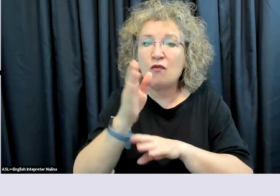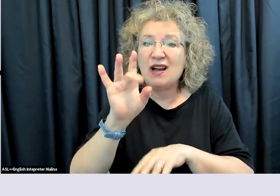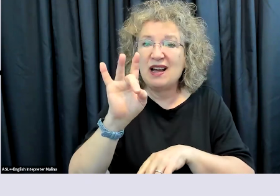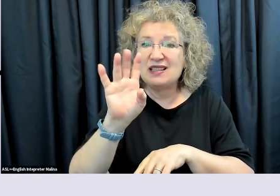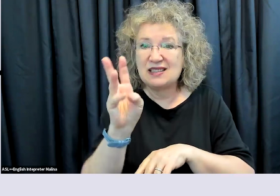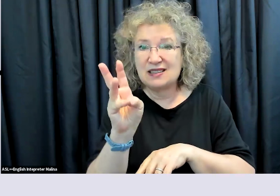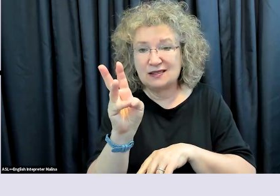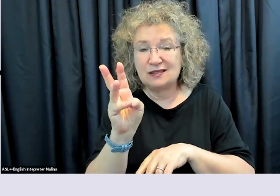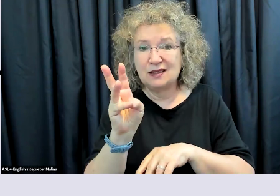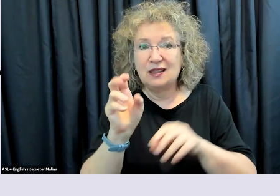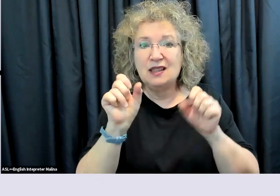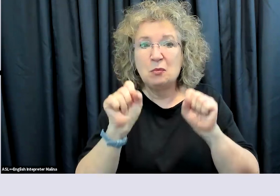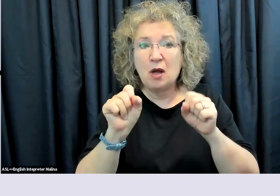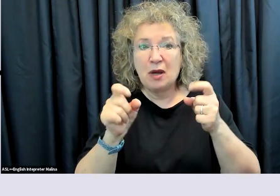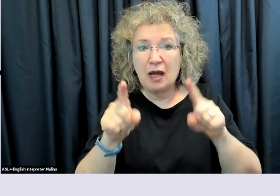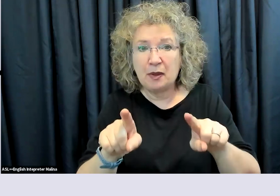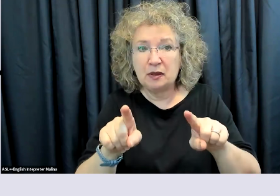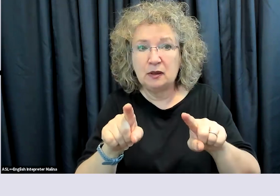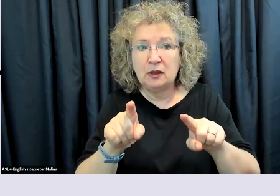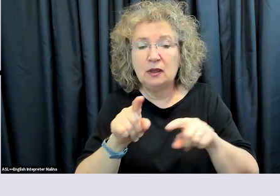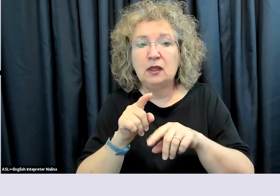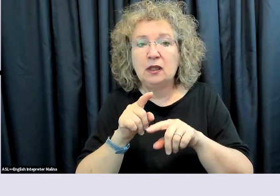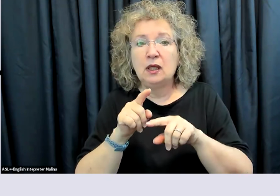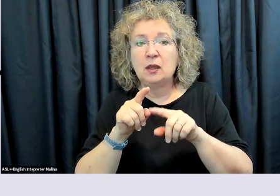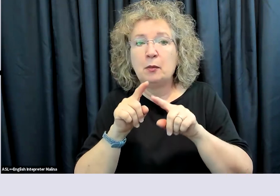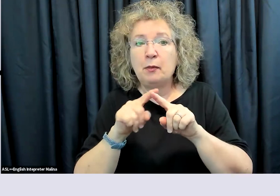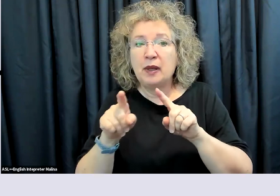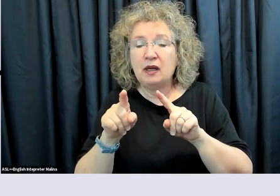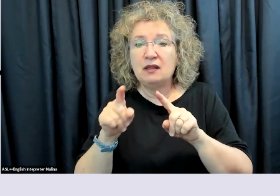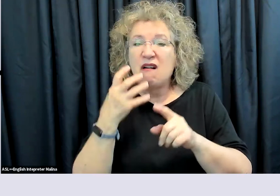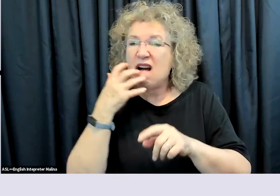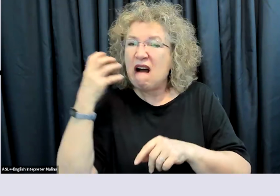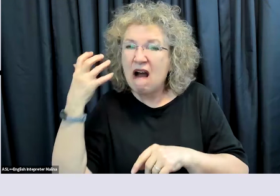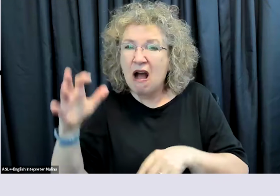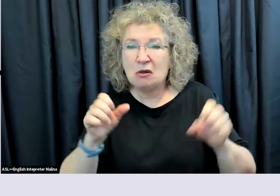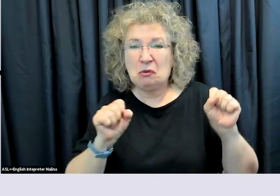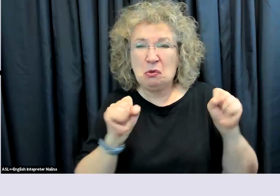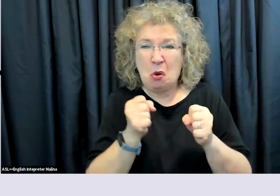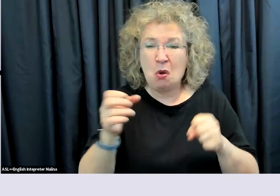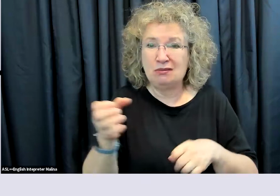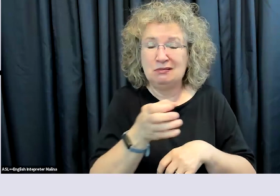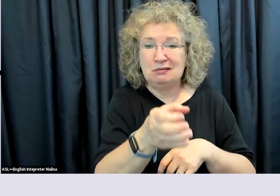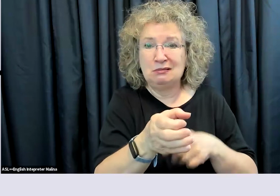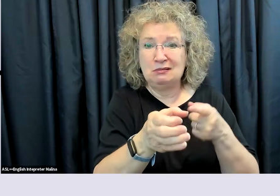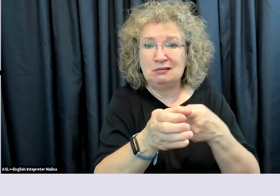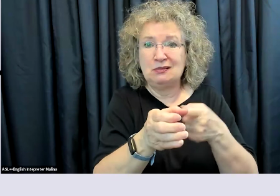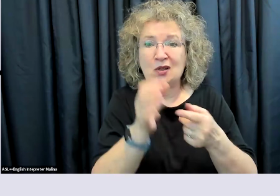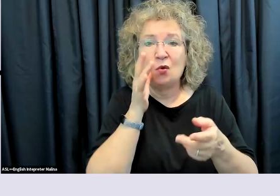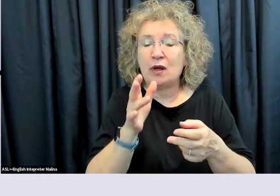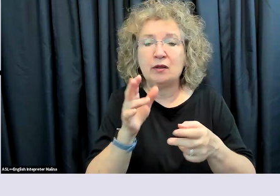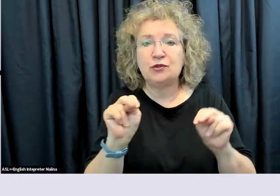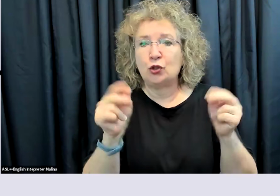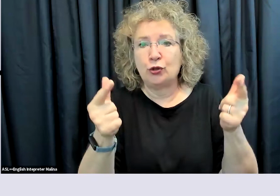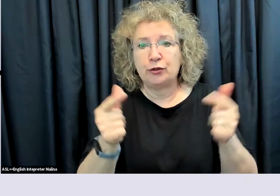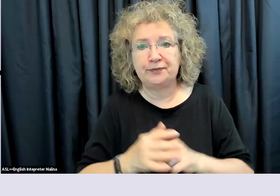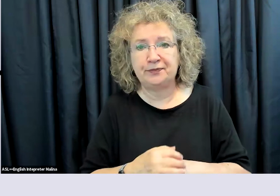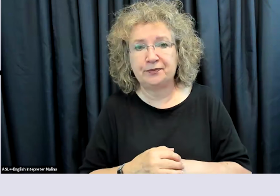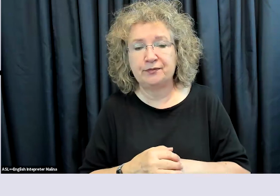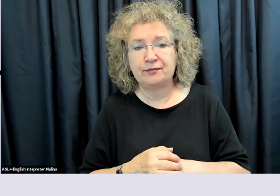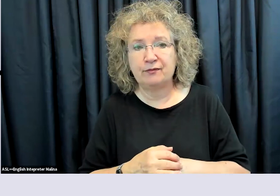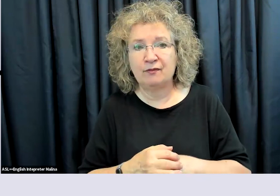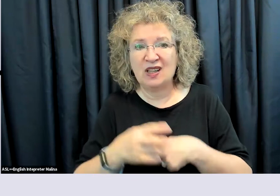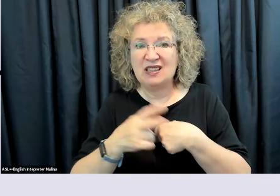will likely make it unusable. A couple of extra storage strategies. We've mentioned ice packs